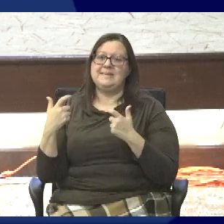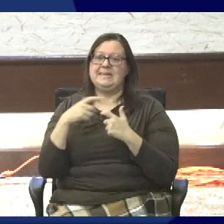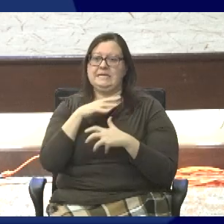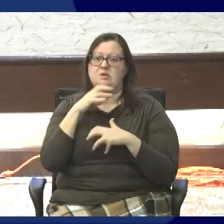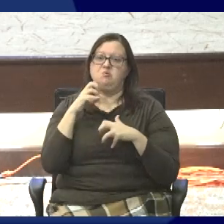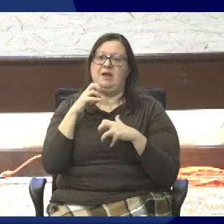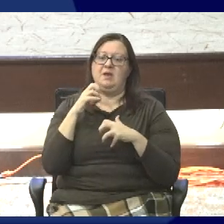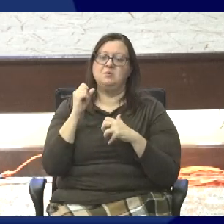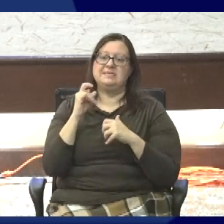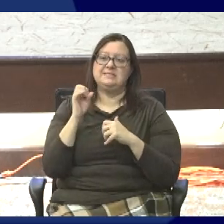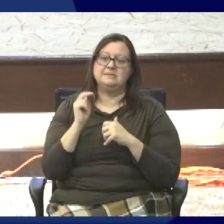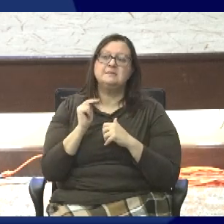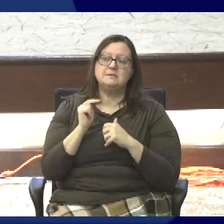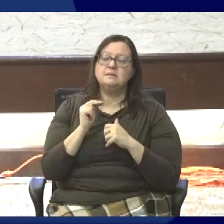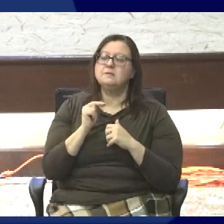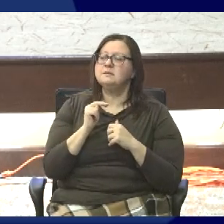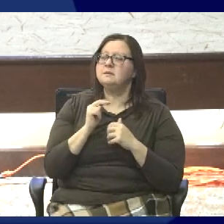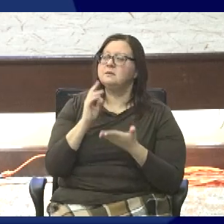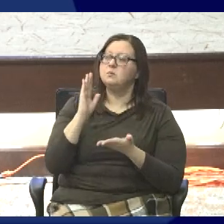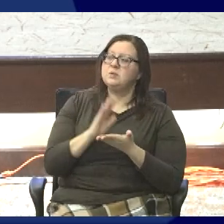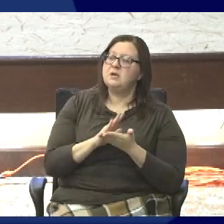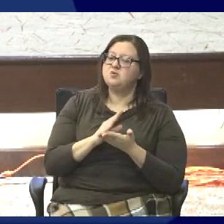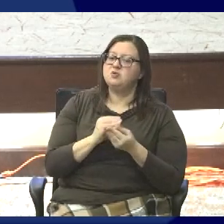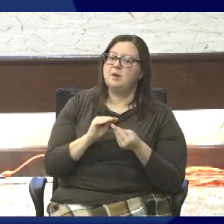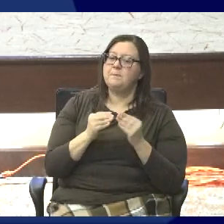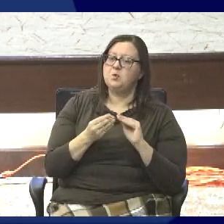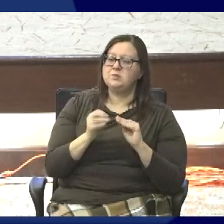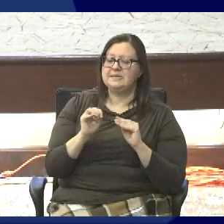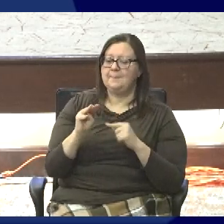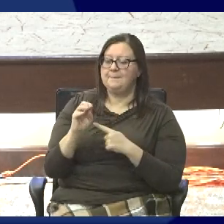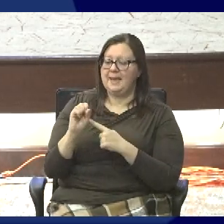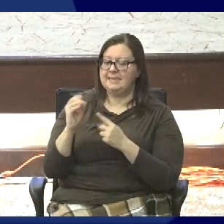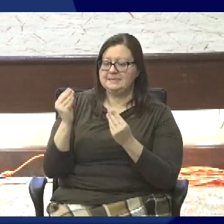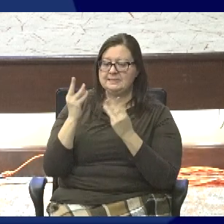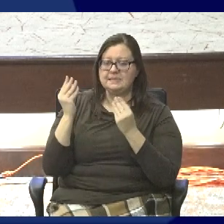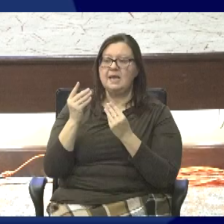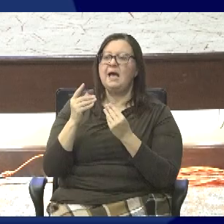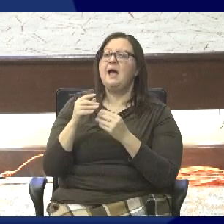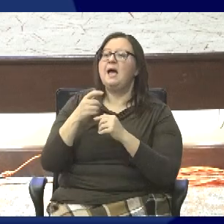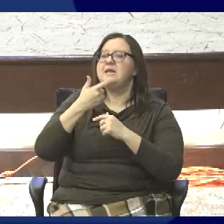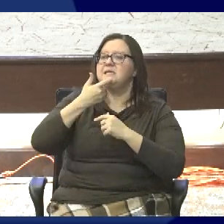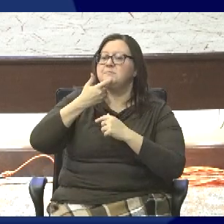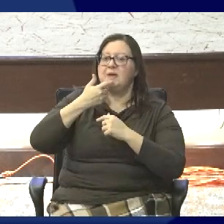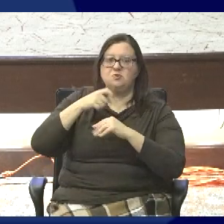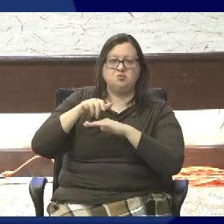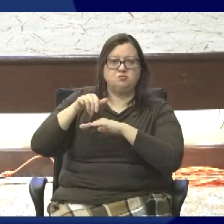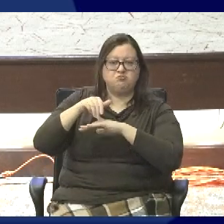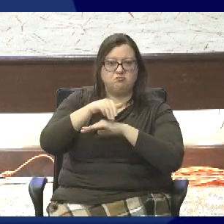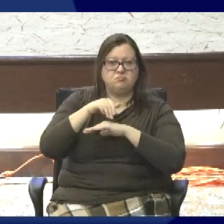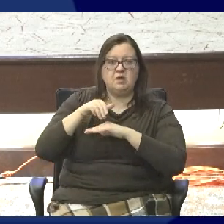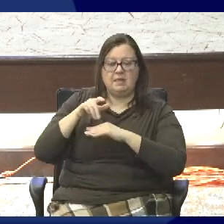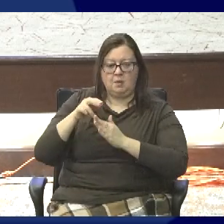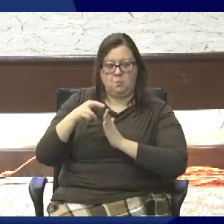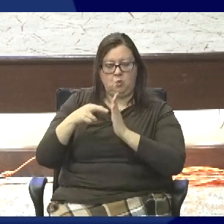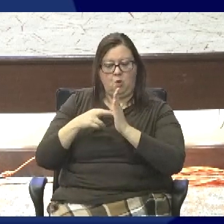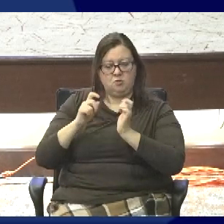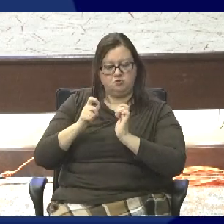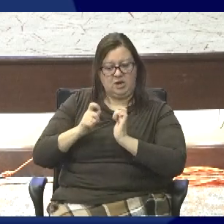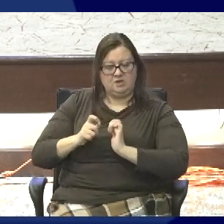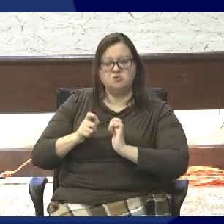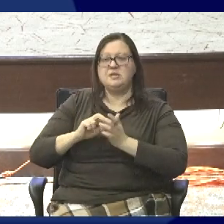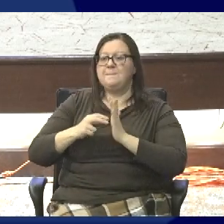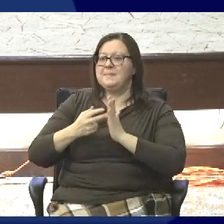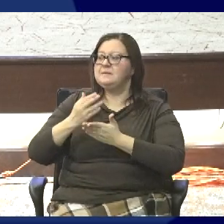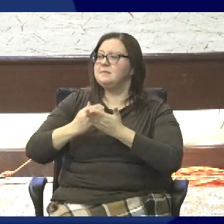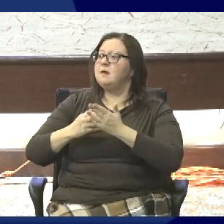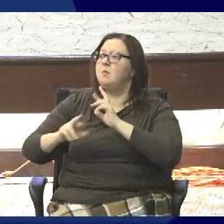is a reduction in some of the numbers. On our EMS side, AMR made some changes in their dispatch protocols that did reduce a few of our responses we were